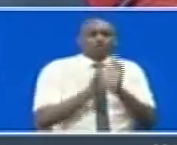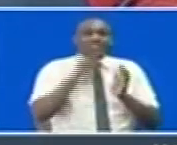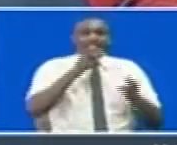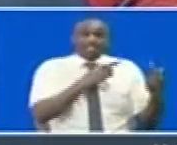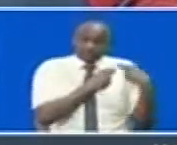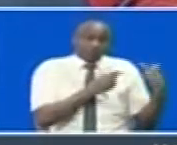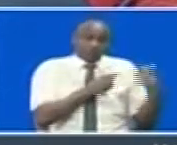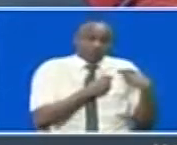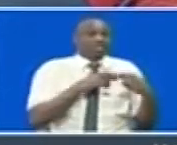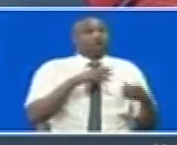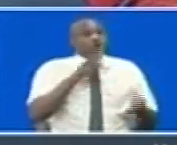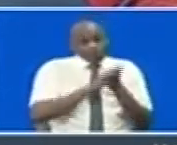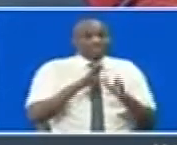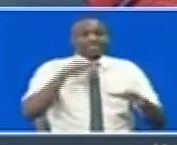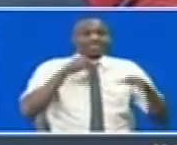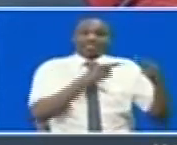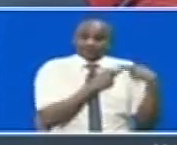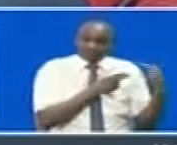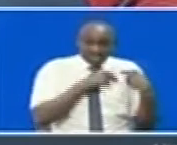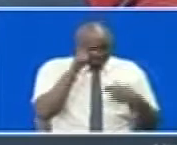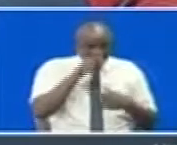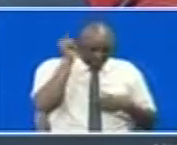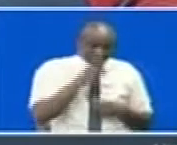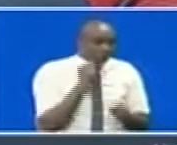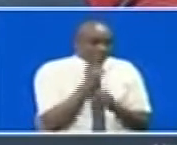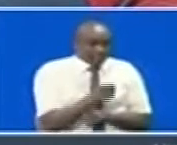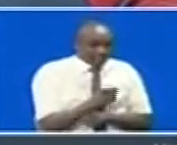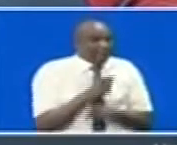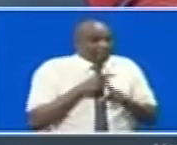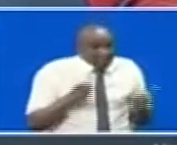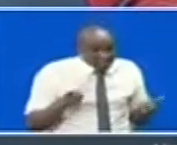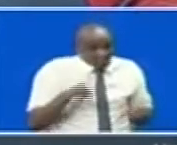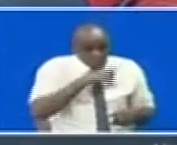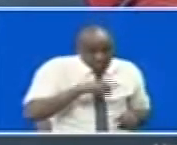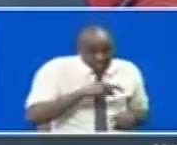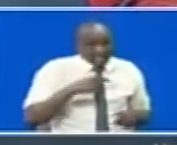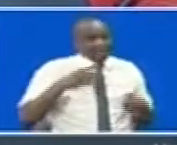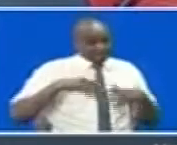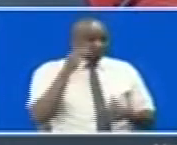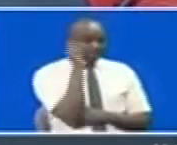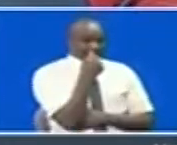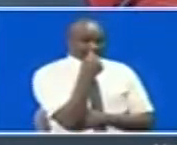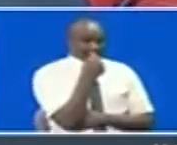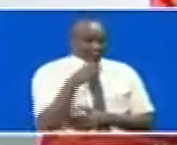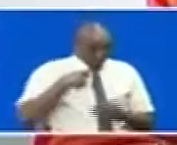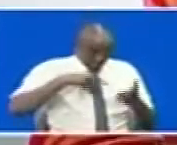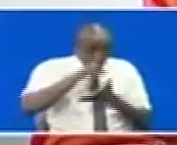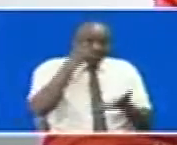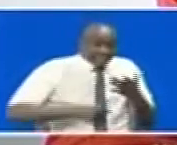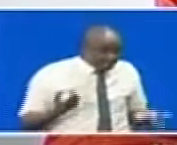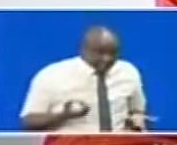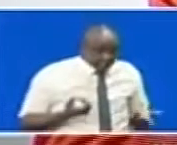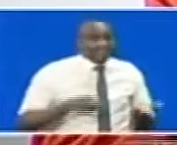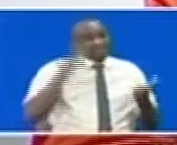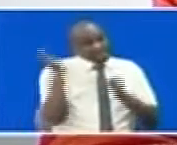the buck stops here. This has got to be done. Yet, we, as the people of Kenya, are paying taxes. They are